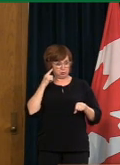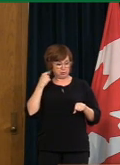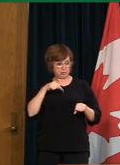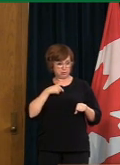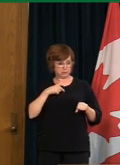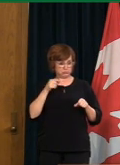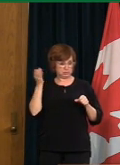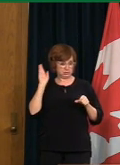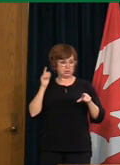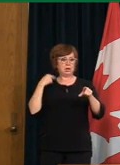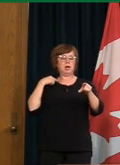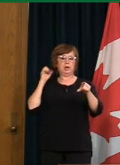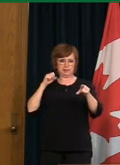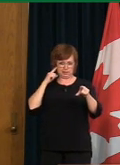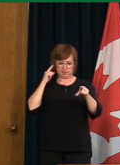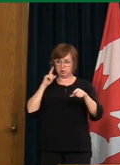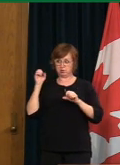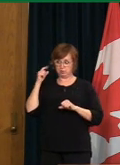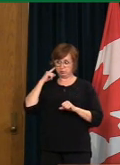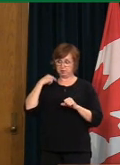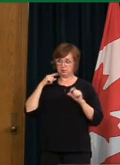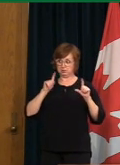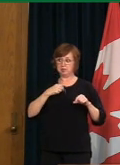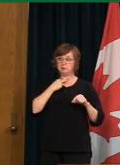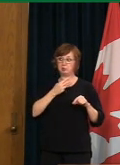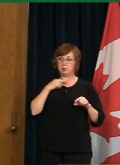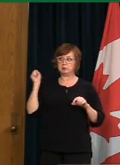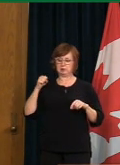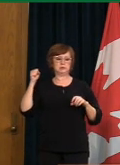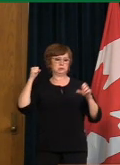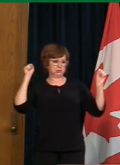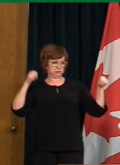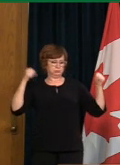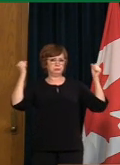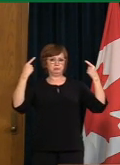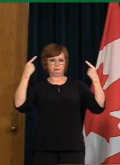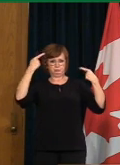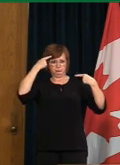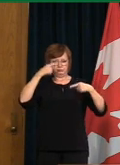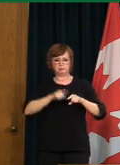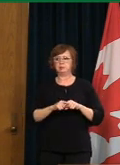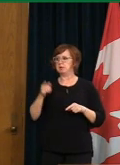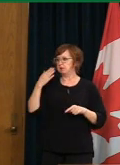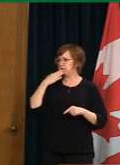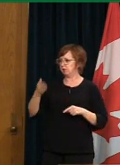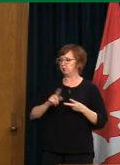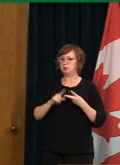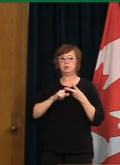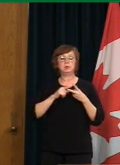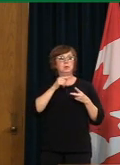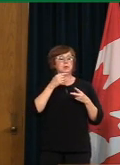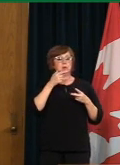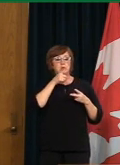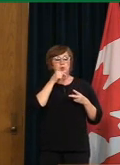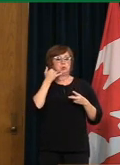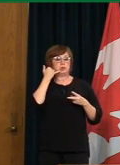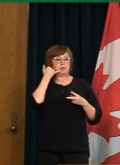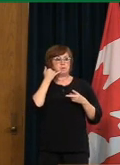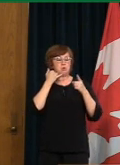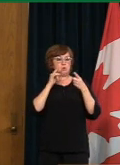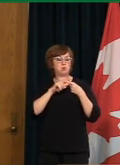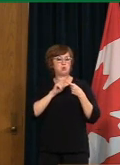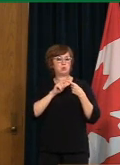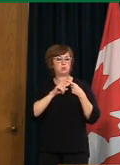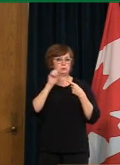Premier? I can hear you, Jim. Can you hear me? We can hear you. Thank you very much. I believe joining us on the